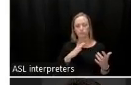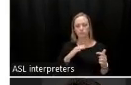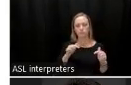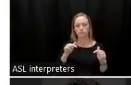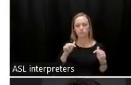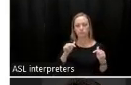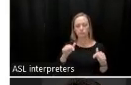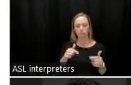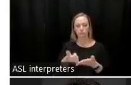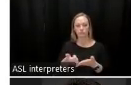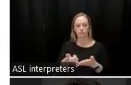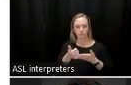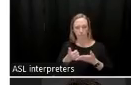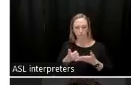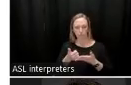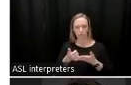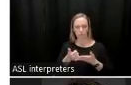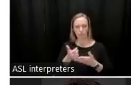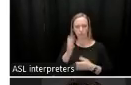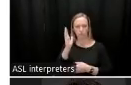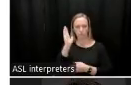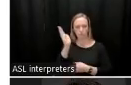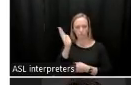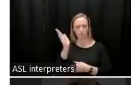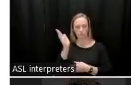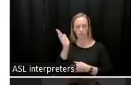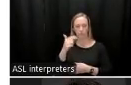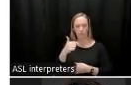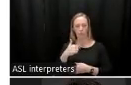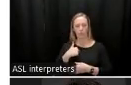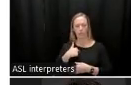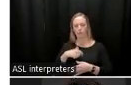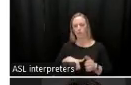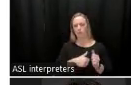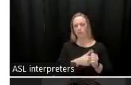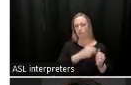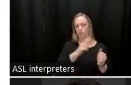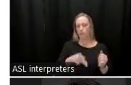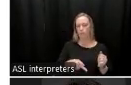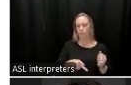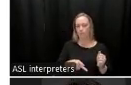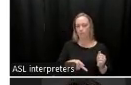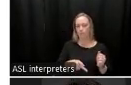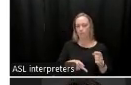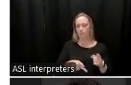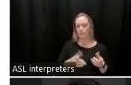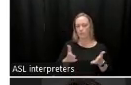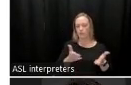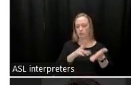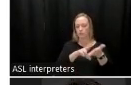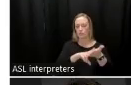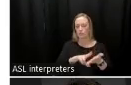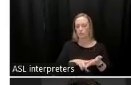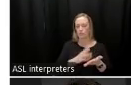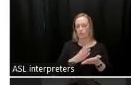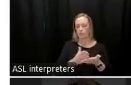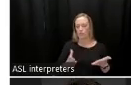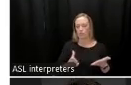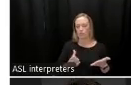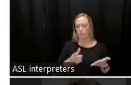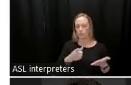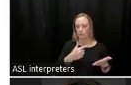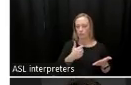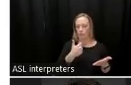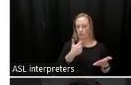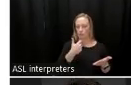very helpful presentation. I'm just following up on that service contract things, and we